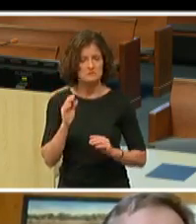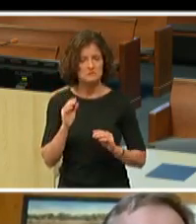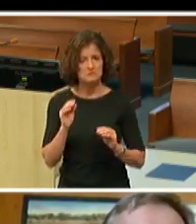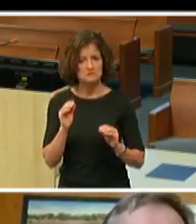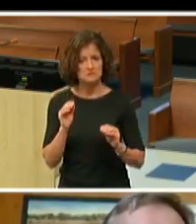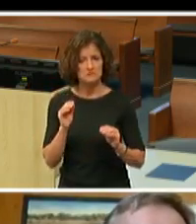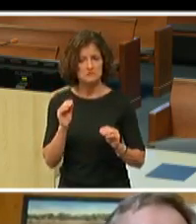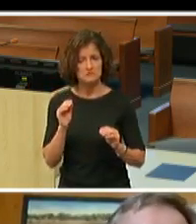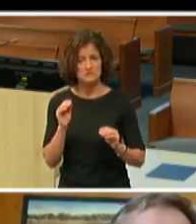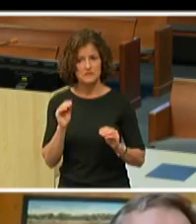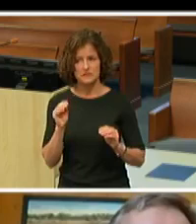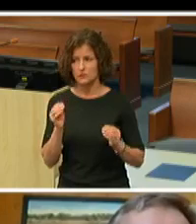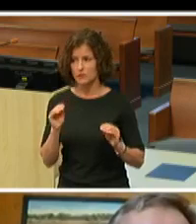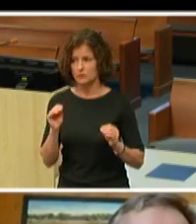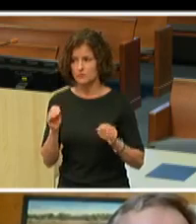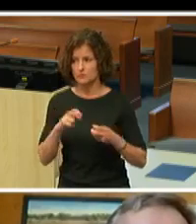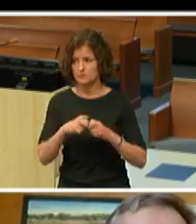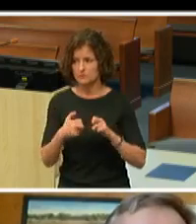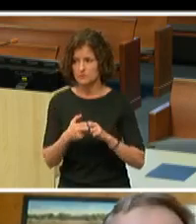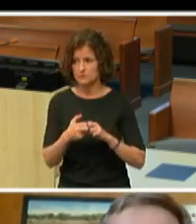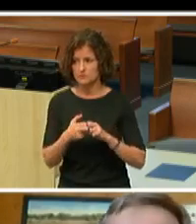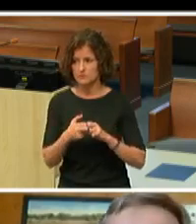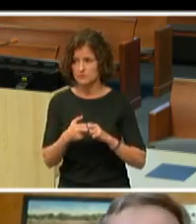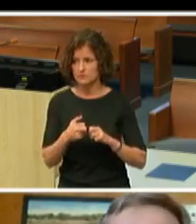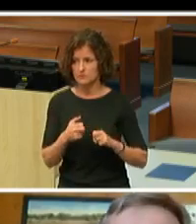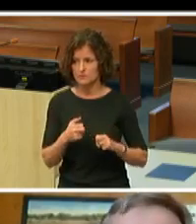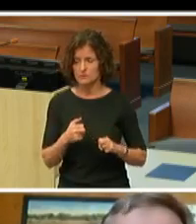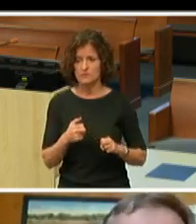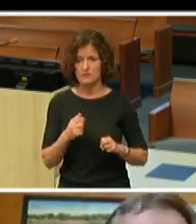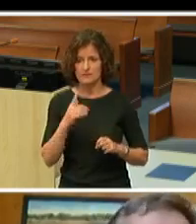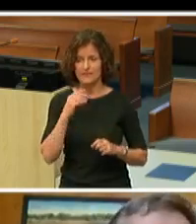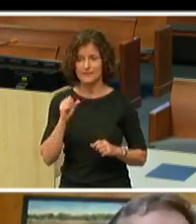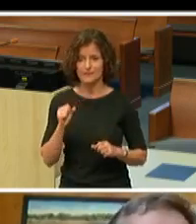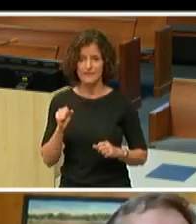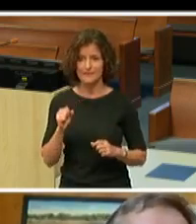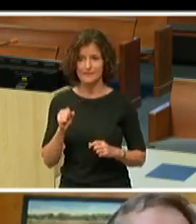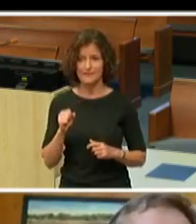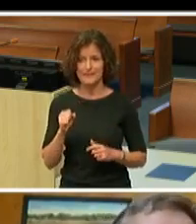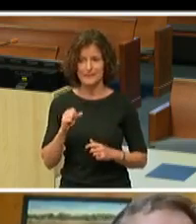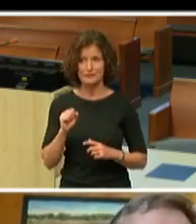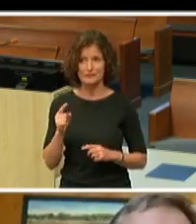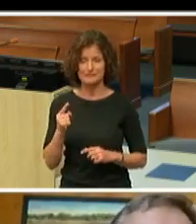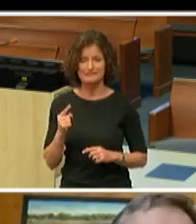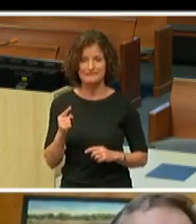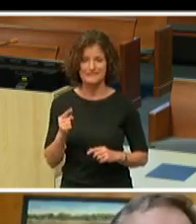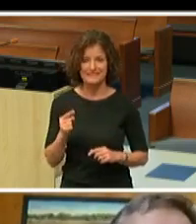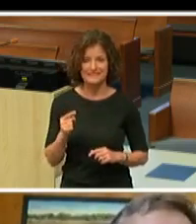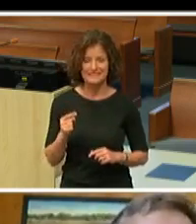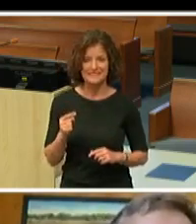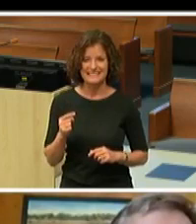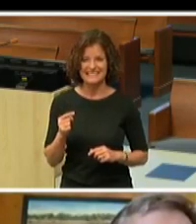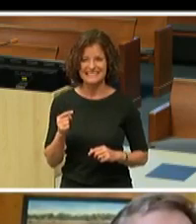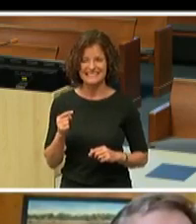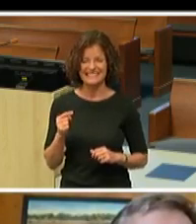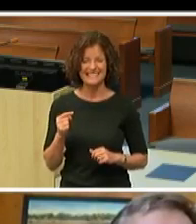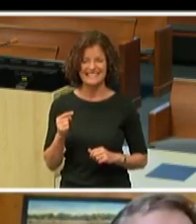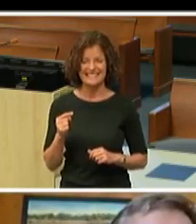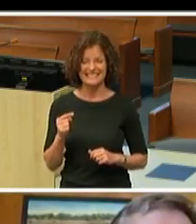in any of the places that I went. I don't know if that applies elsewhere. Having said that, two thoughts.